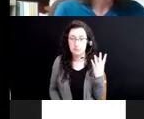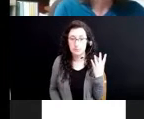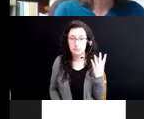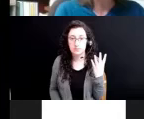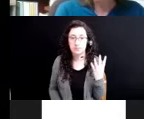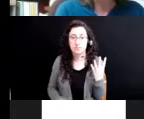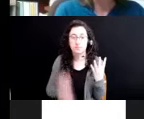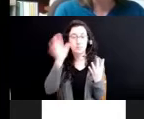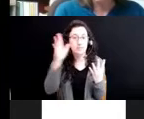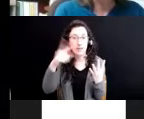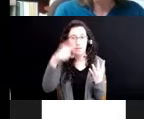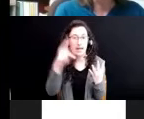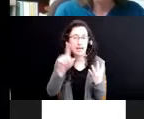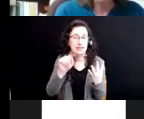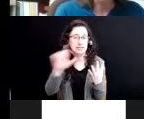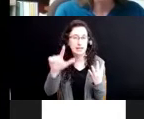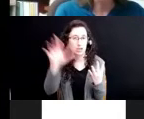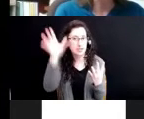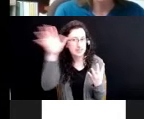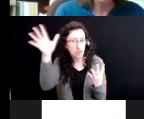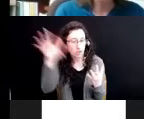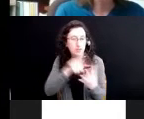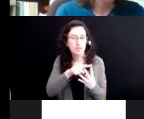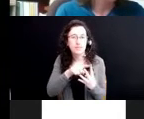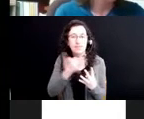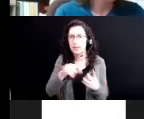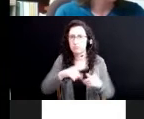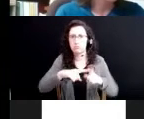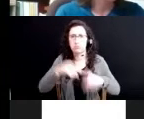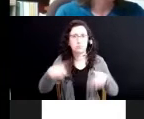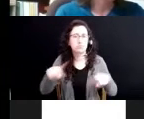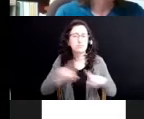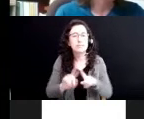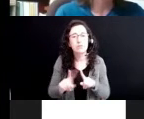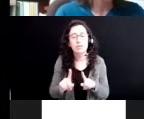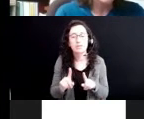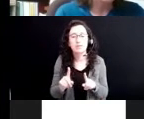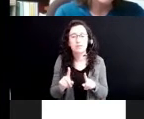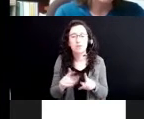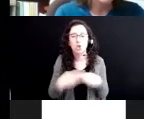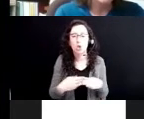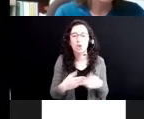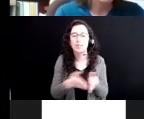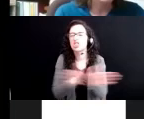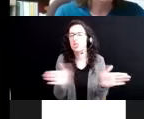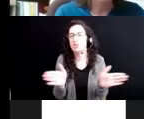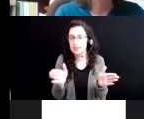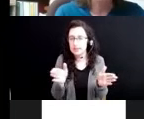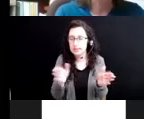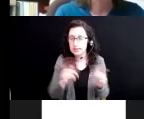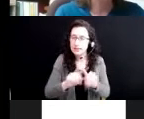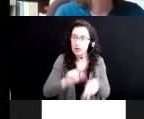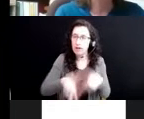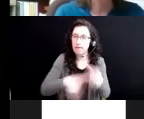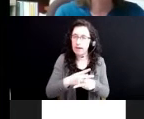deer are what we would call habitat generalists. They use a variety of different types of habitats to meet their